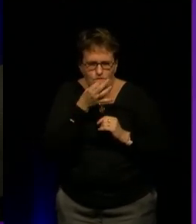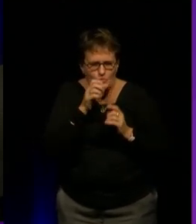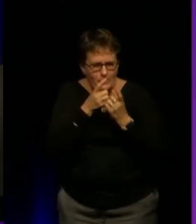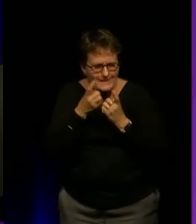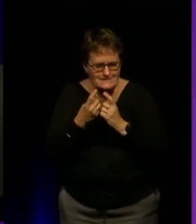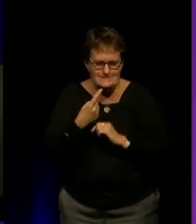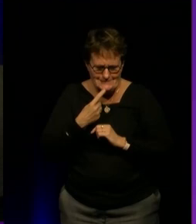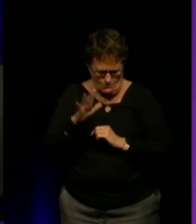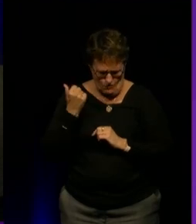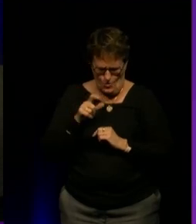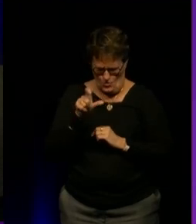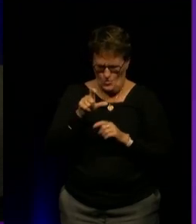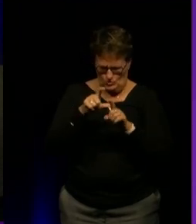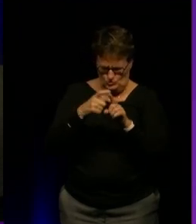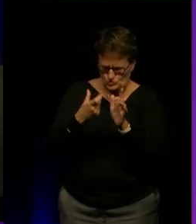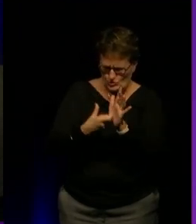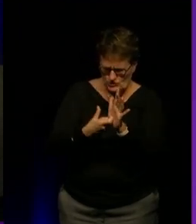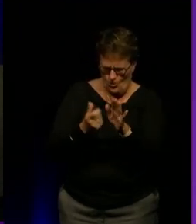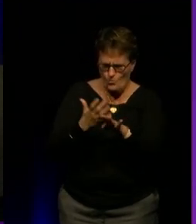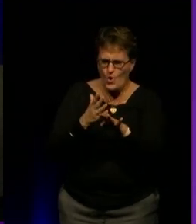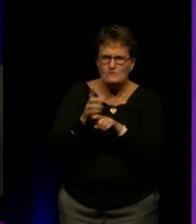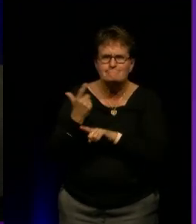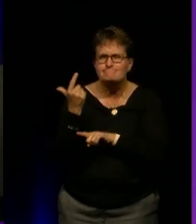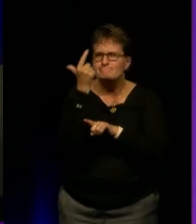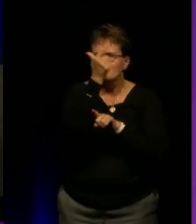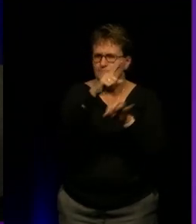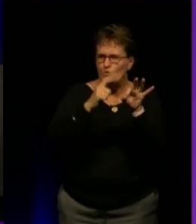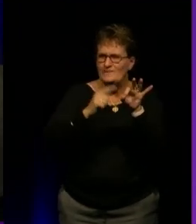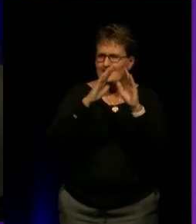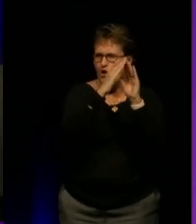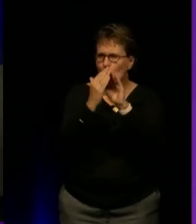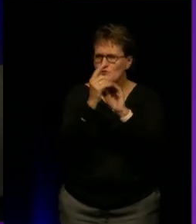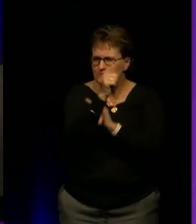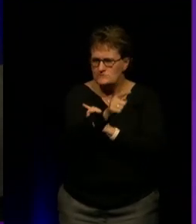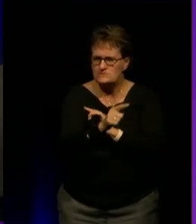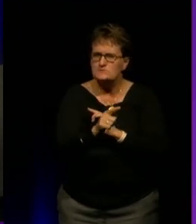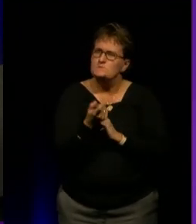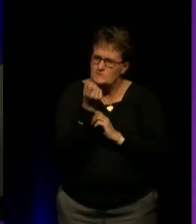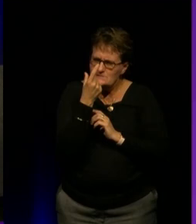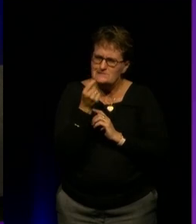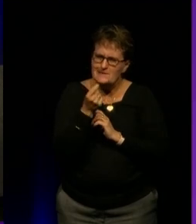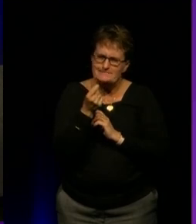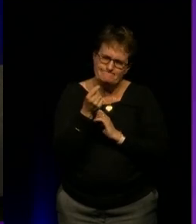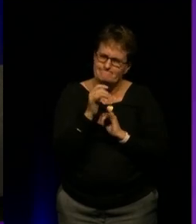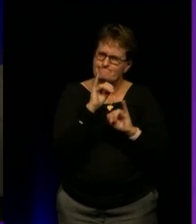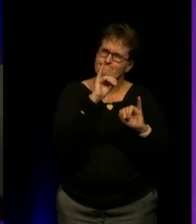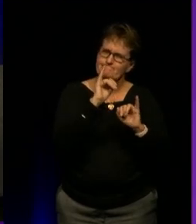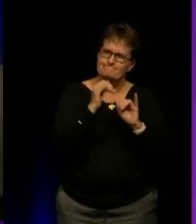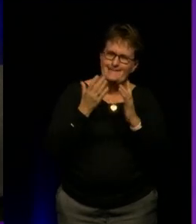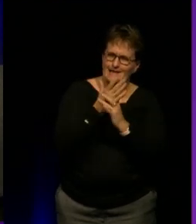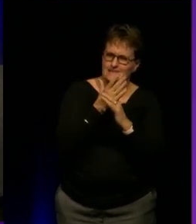It's clinician working in remote Queensland communities, understanding the poor access there to health